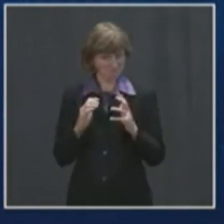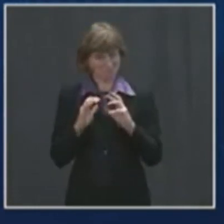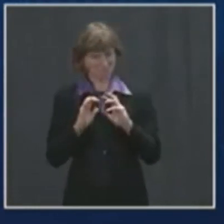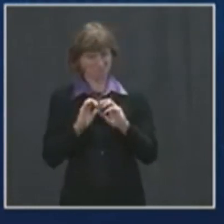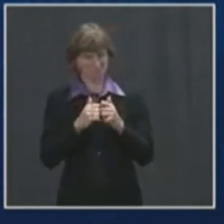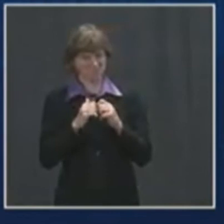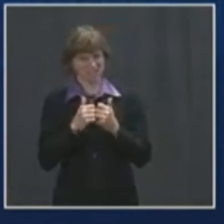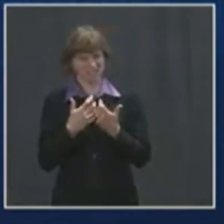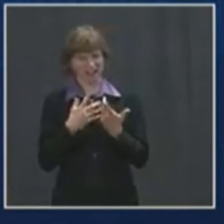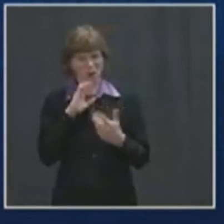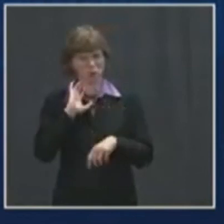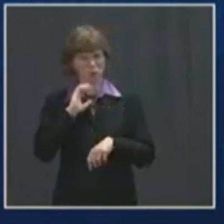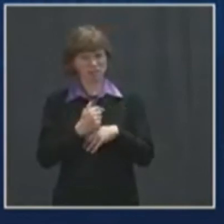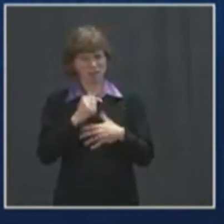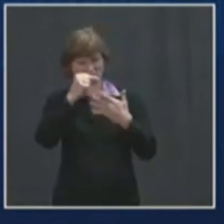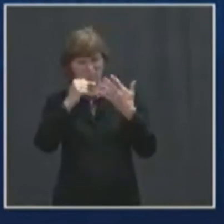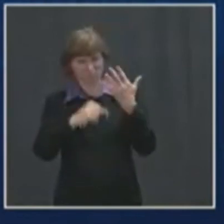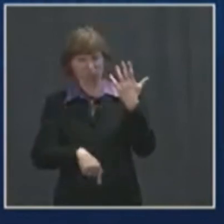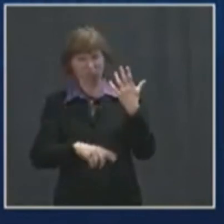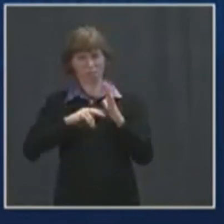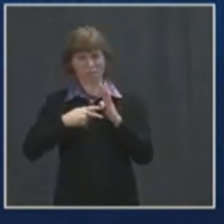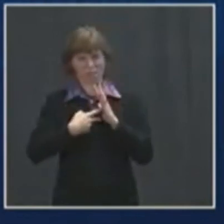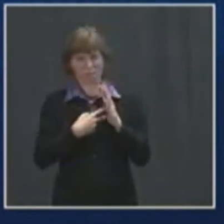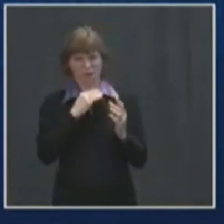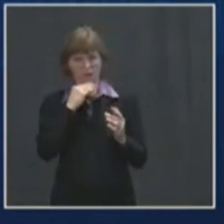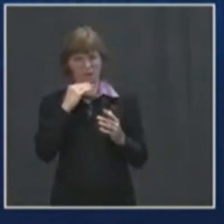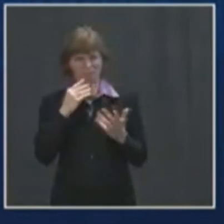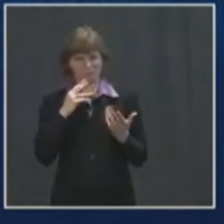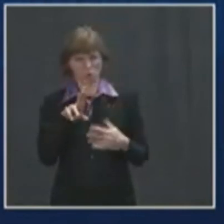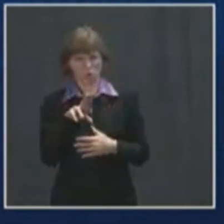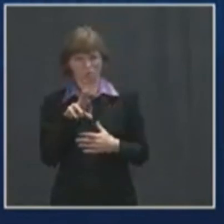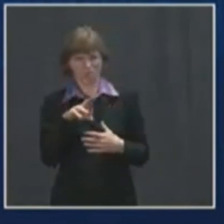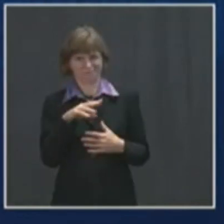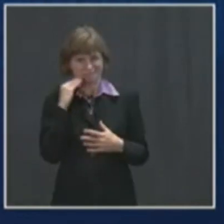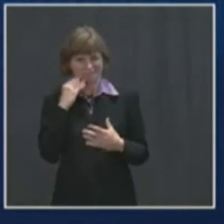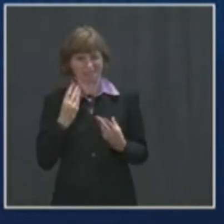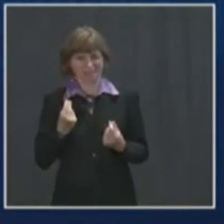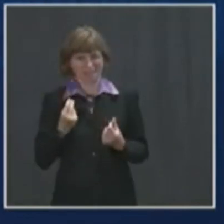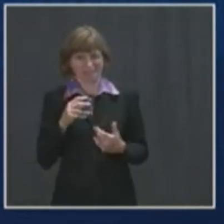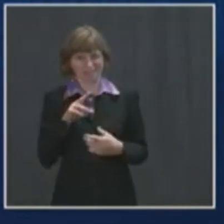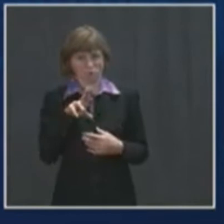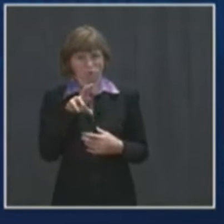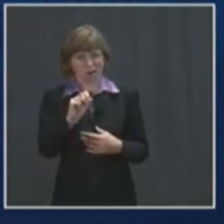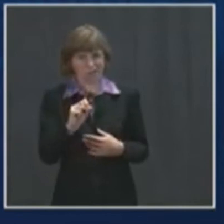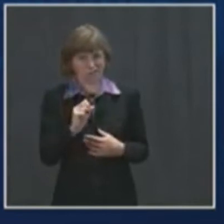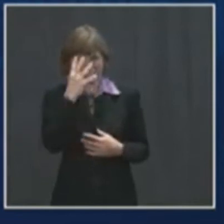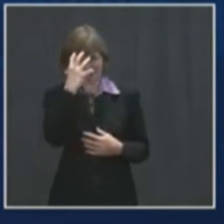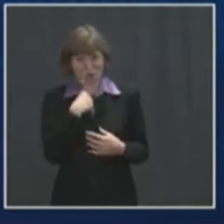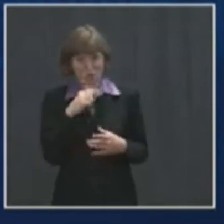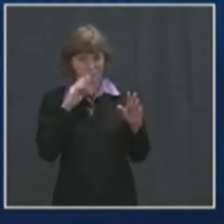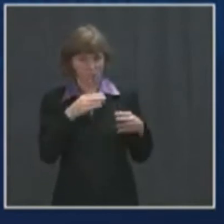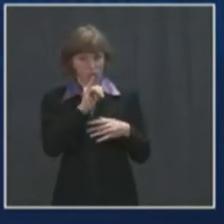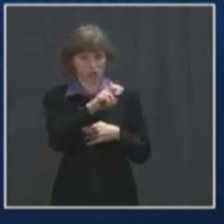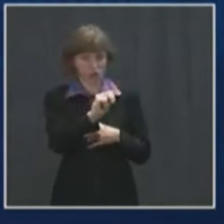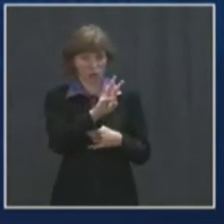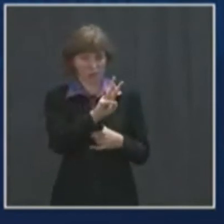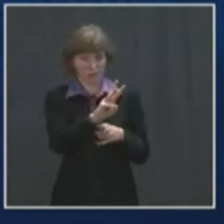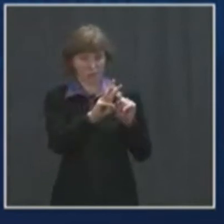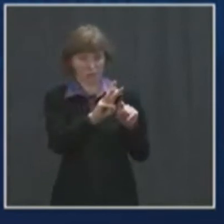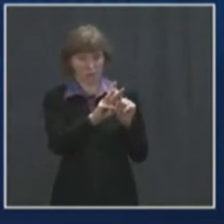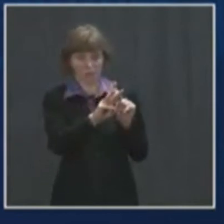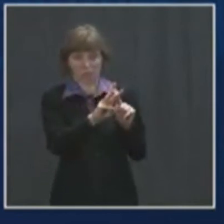those parameters for domestic terrorists, especially as we see, a lot of focus on the January 6th, maybe not as much focus on some